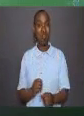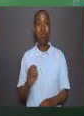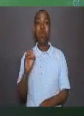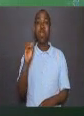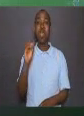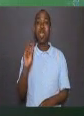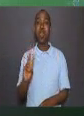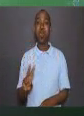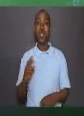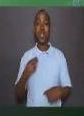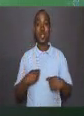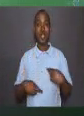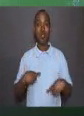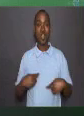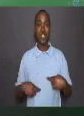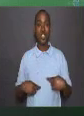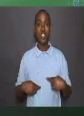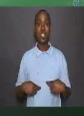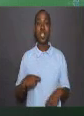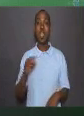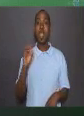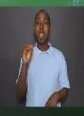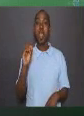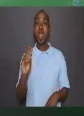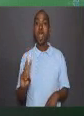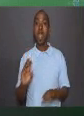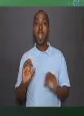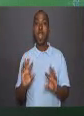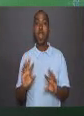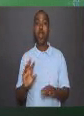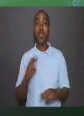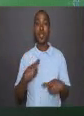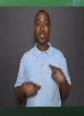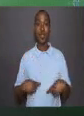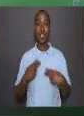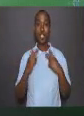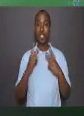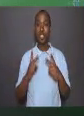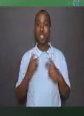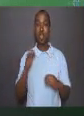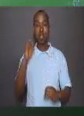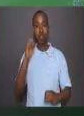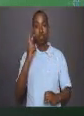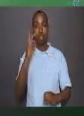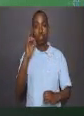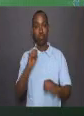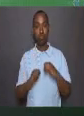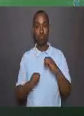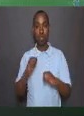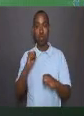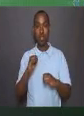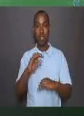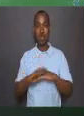aerobic and anaerobic respiration and compared the two